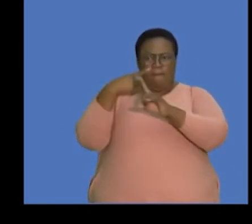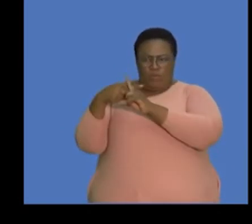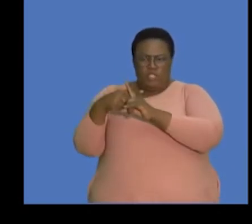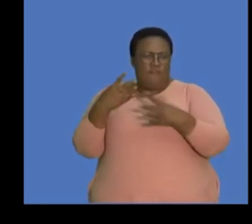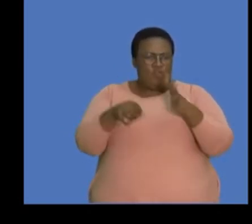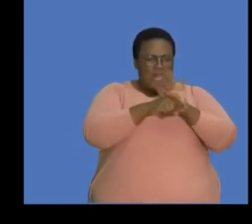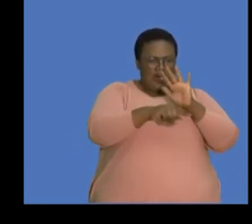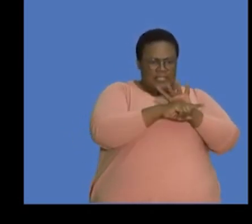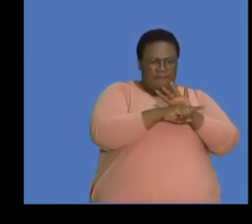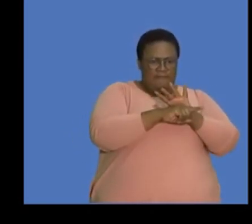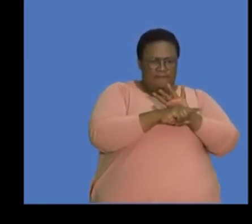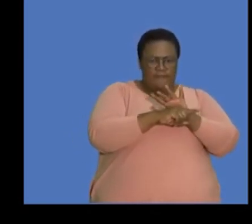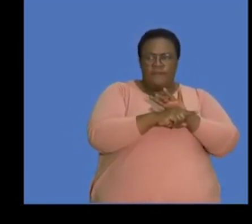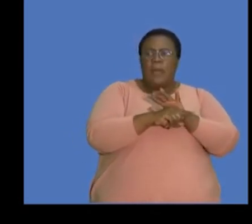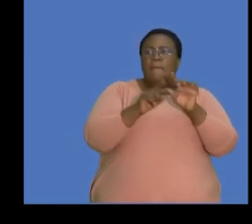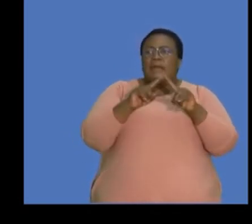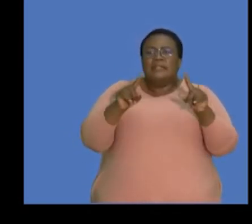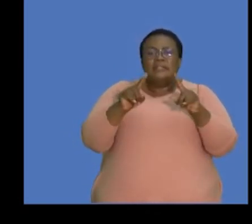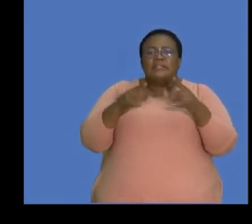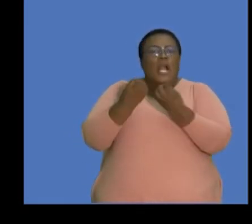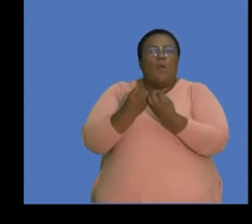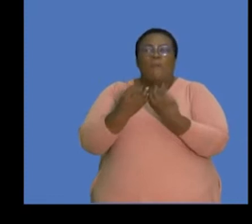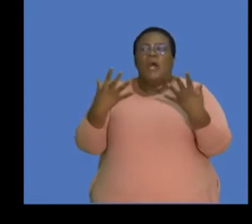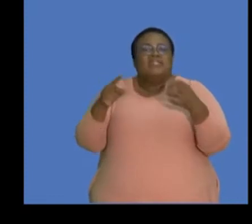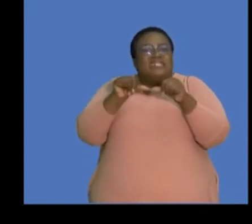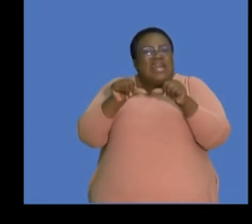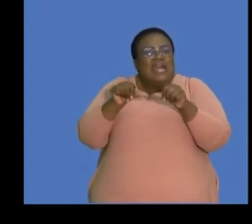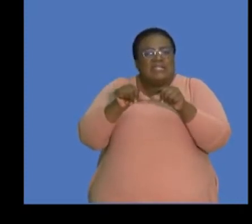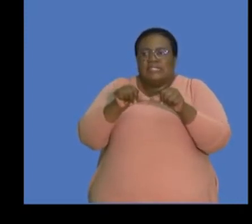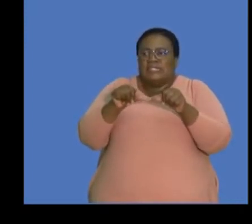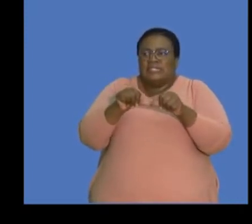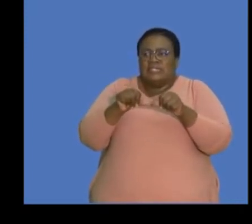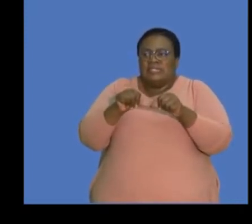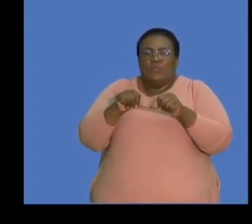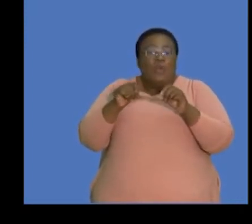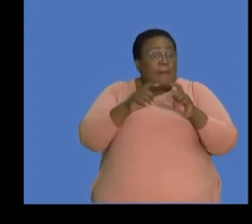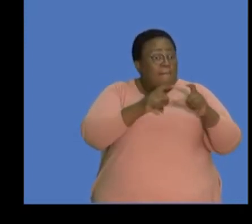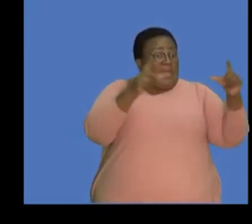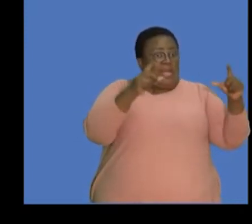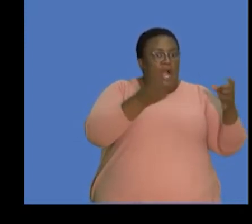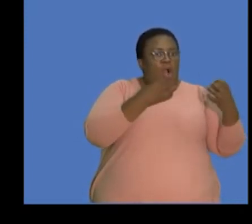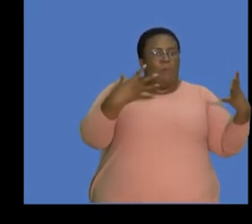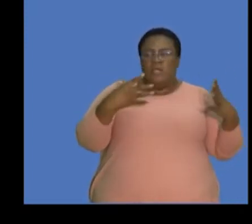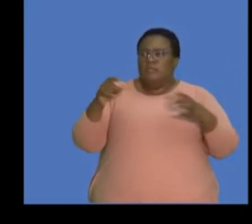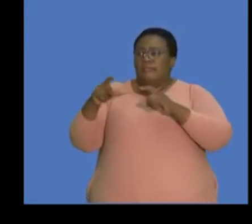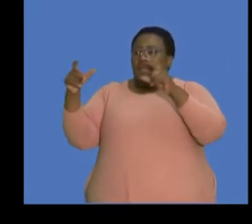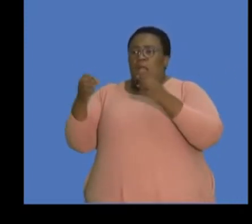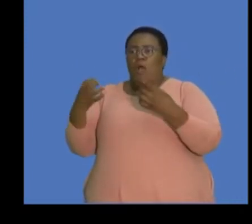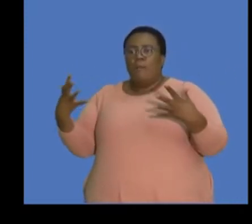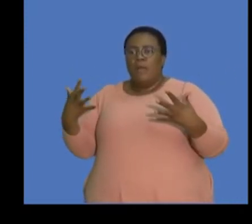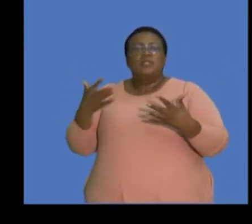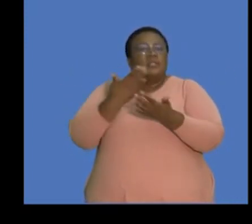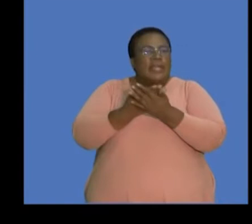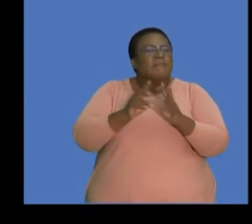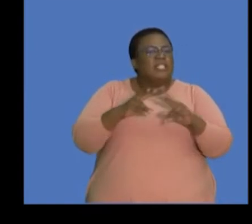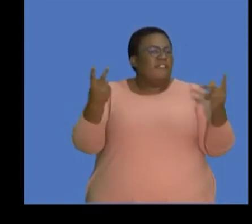or negatively charged. Now, in terms of magnitude, which is the size of charge or how big the charge, because charge will obviously vary from